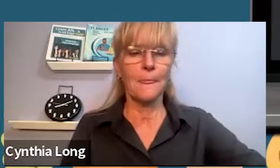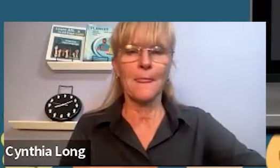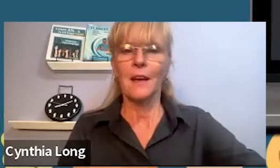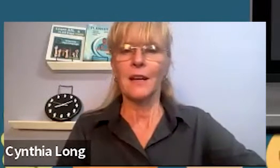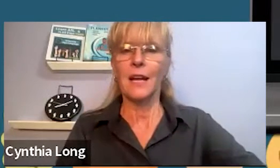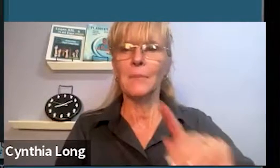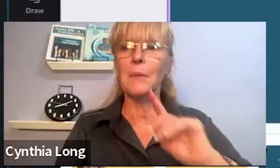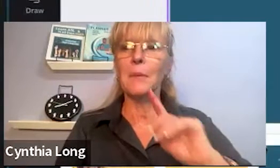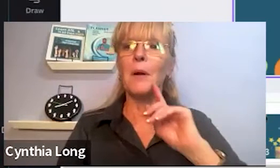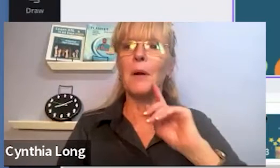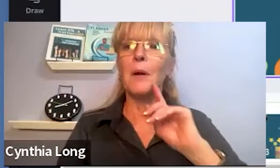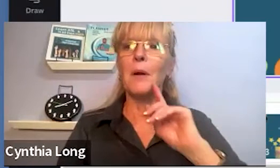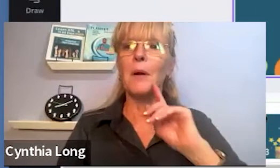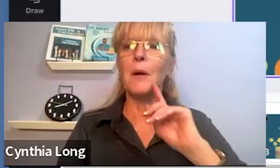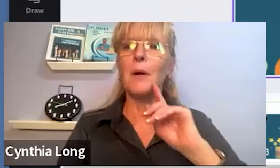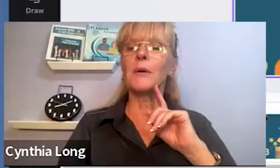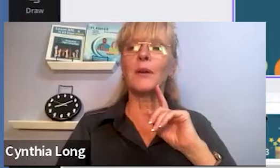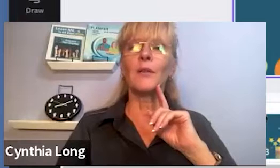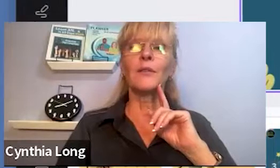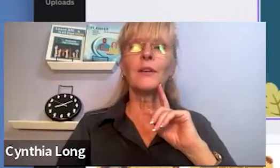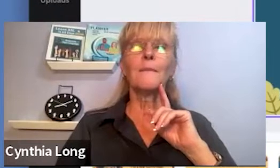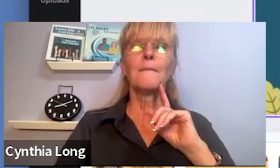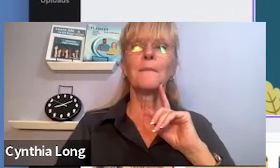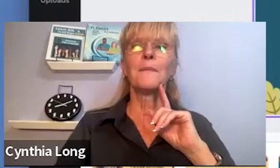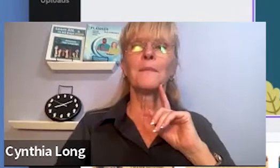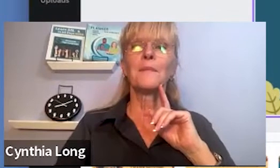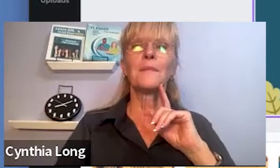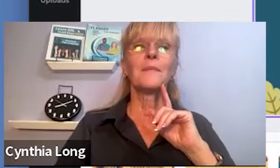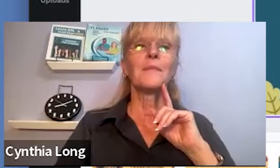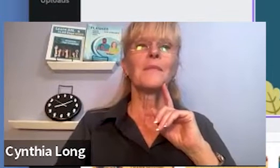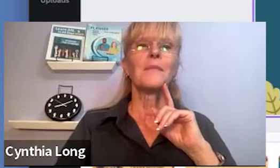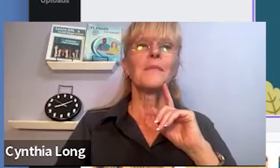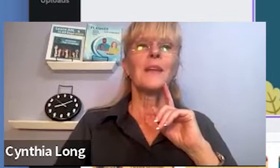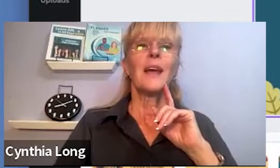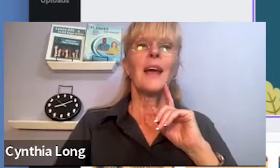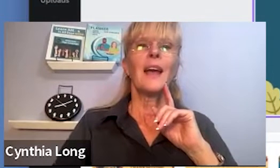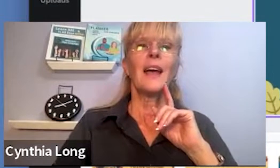platform. Okay, let me pause this and come on over,